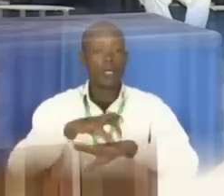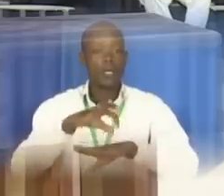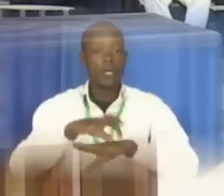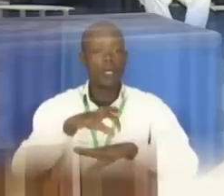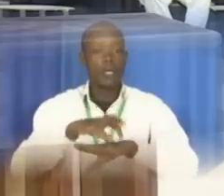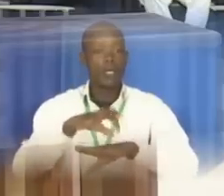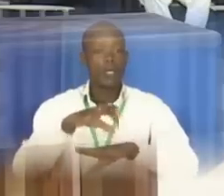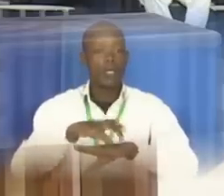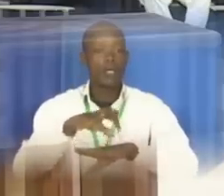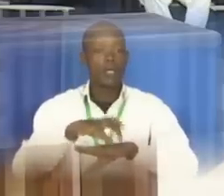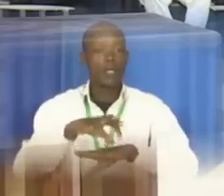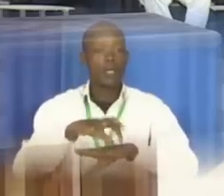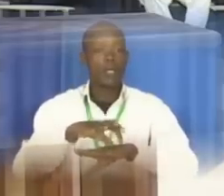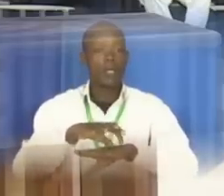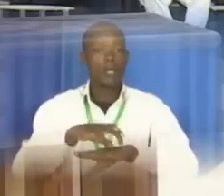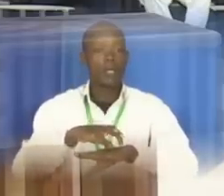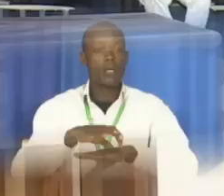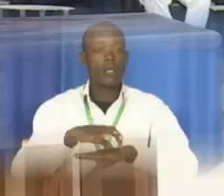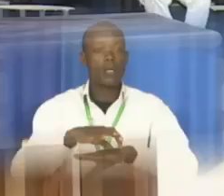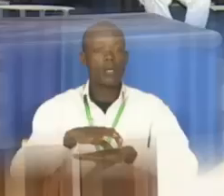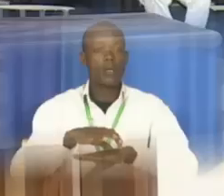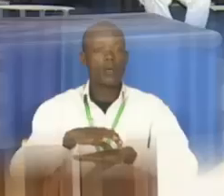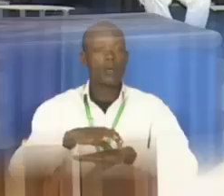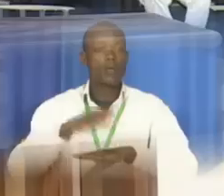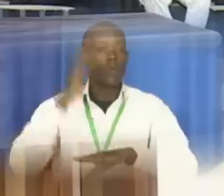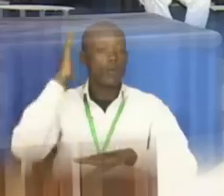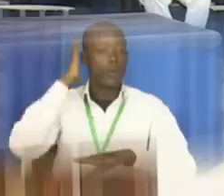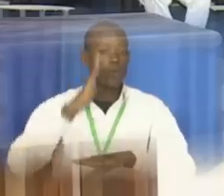will behave like a convulsing child.